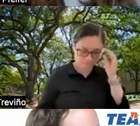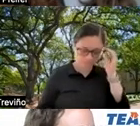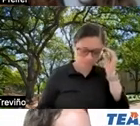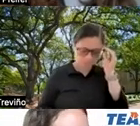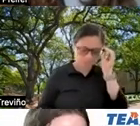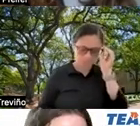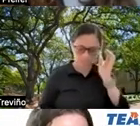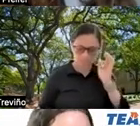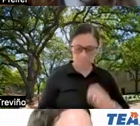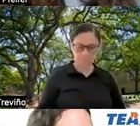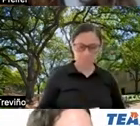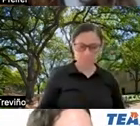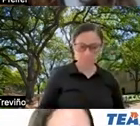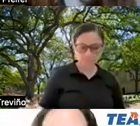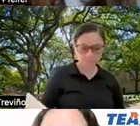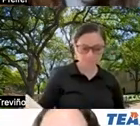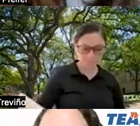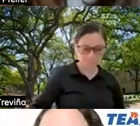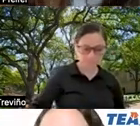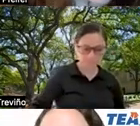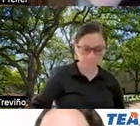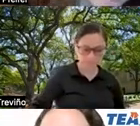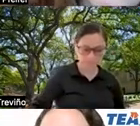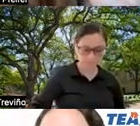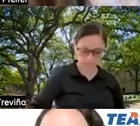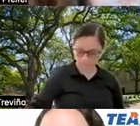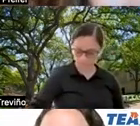Present. Rochelle Daniel.